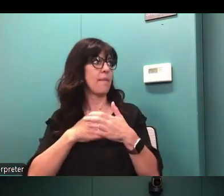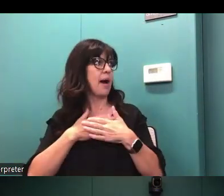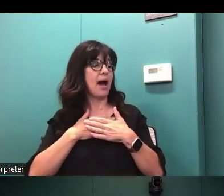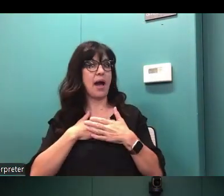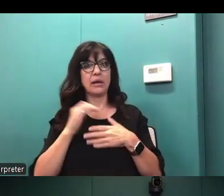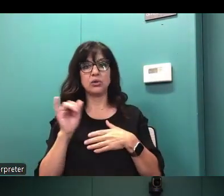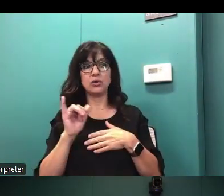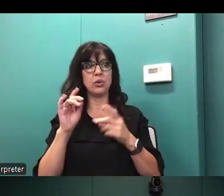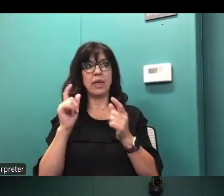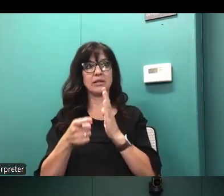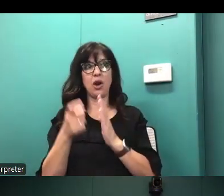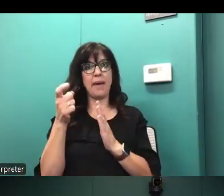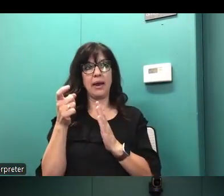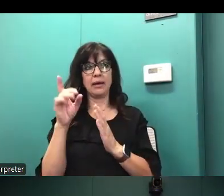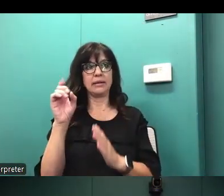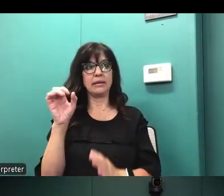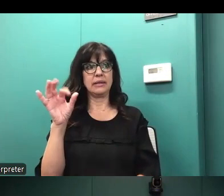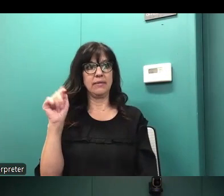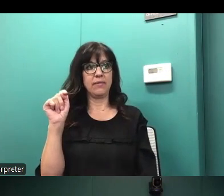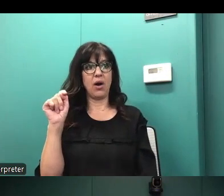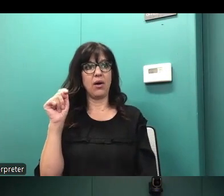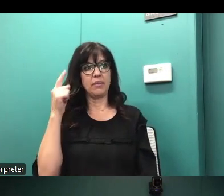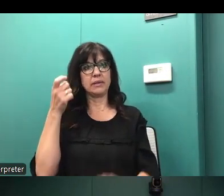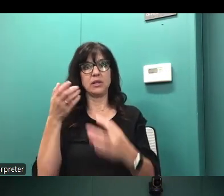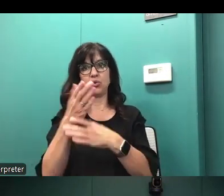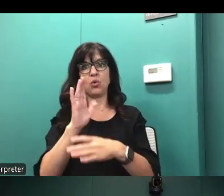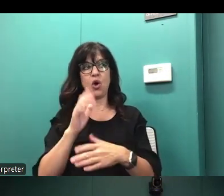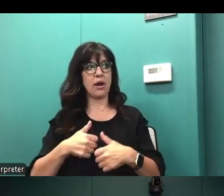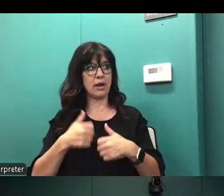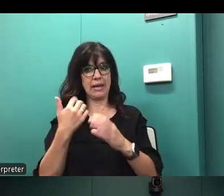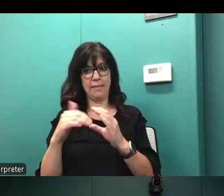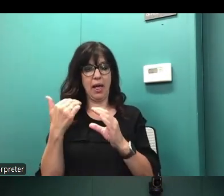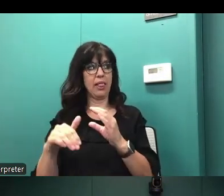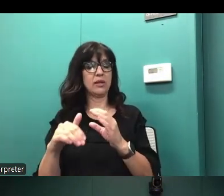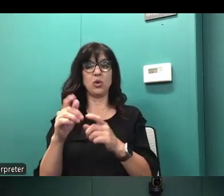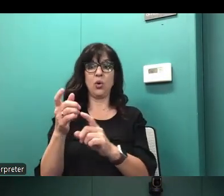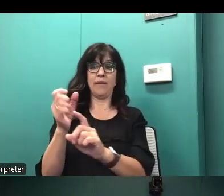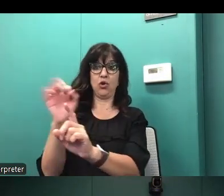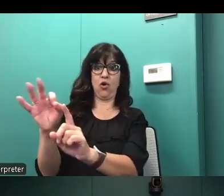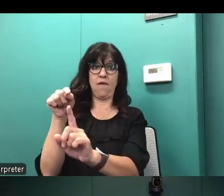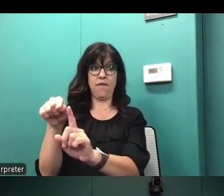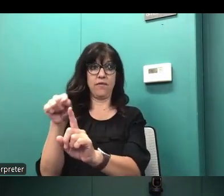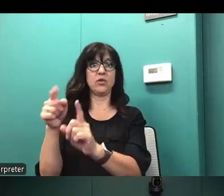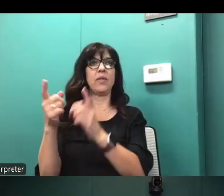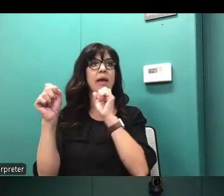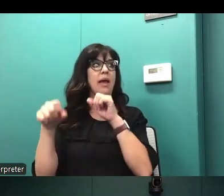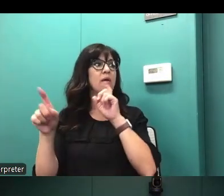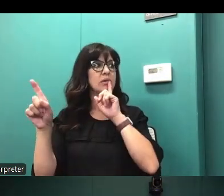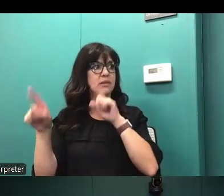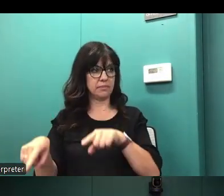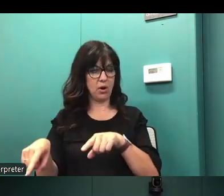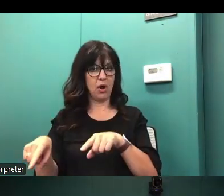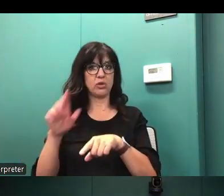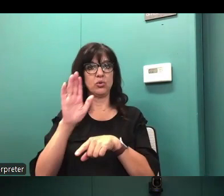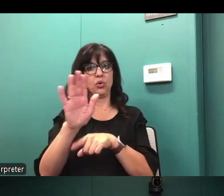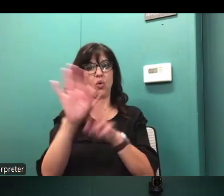So that's the default. That's, it's our, through our emails. Yeah. Right. So you have to go in and turn that off so they can respond to